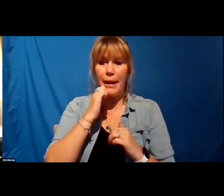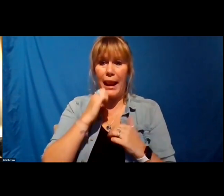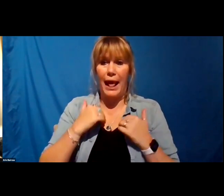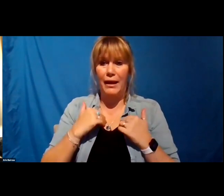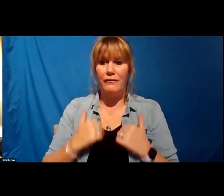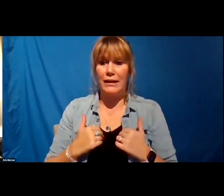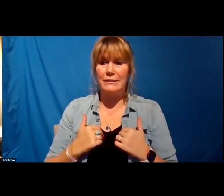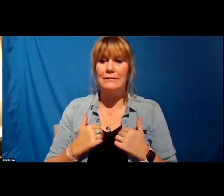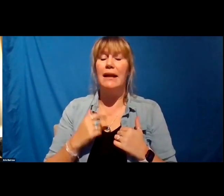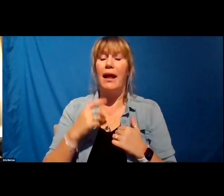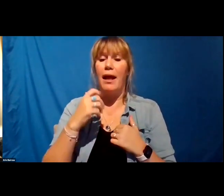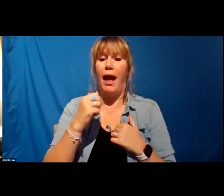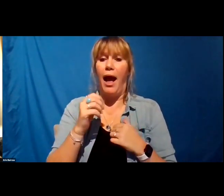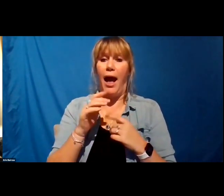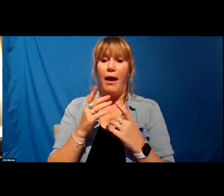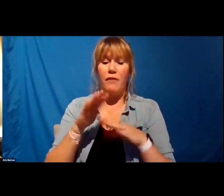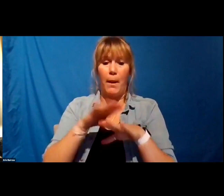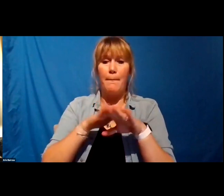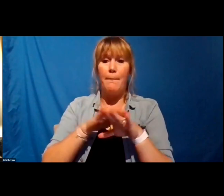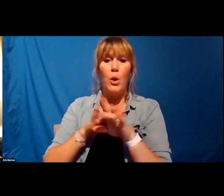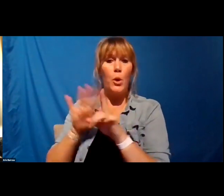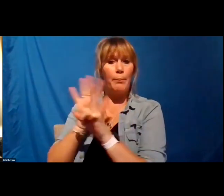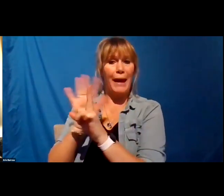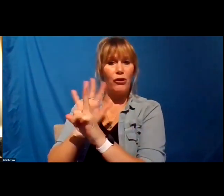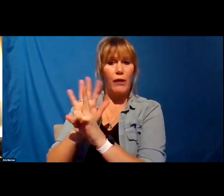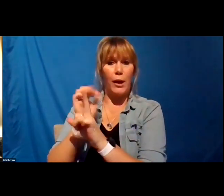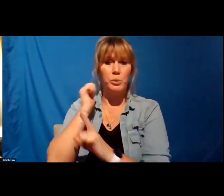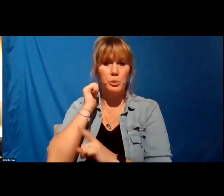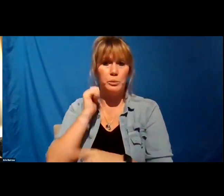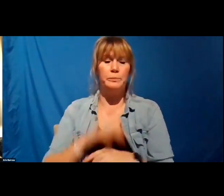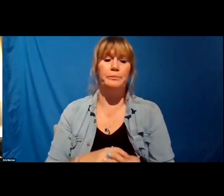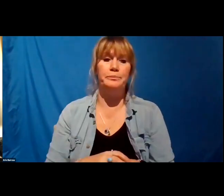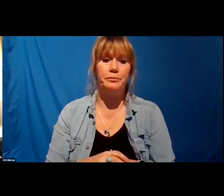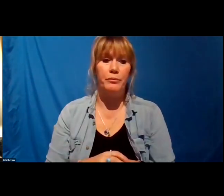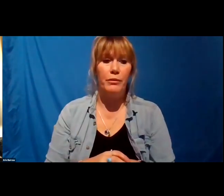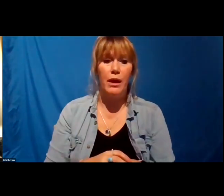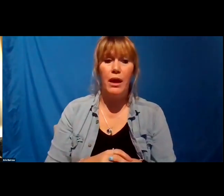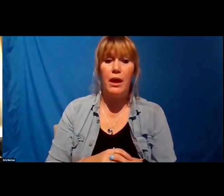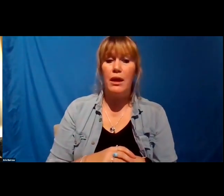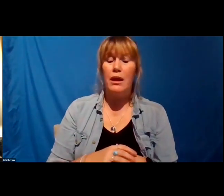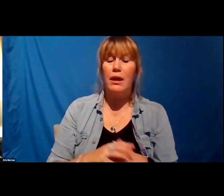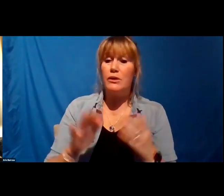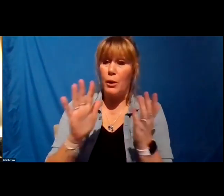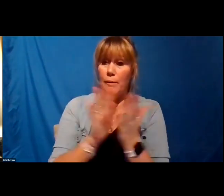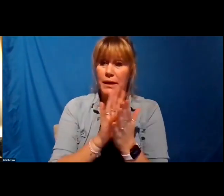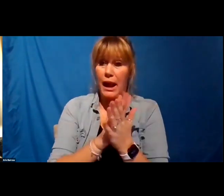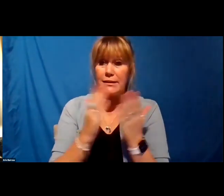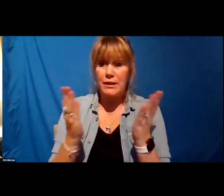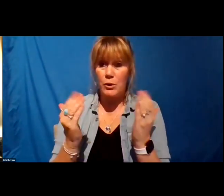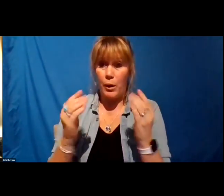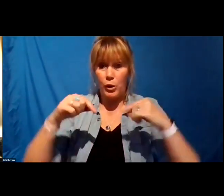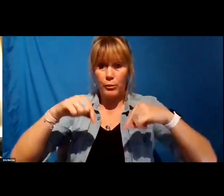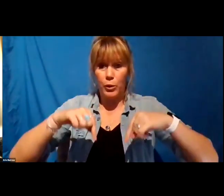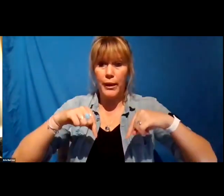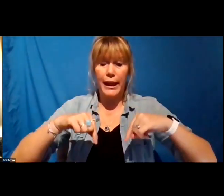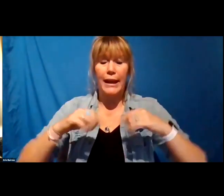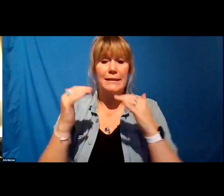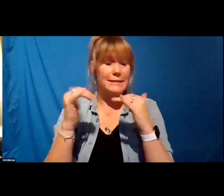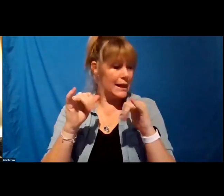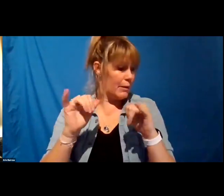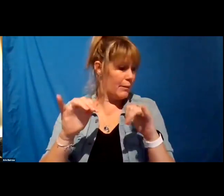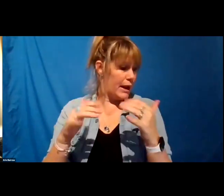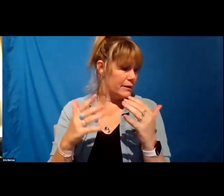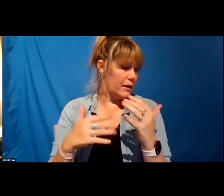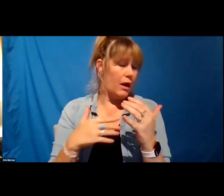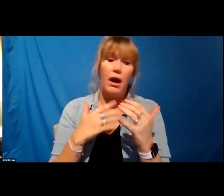has a blue background. So I'm delighted to welcome you here tonight to celebrate our fine art